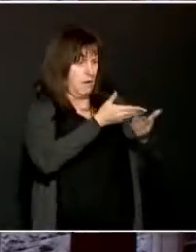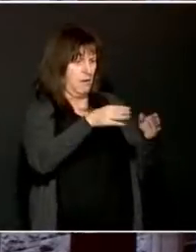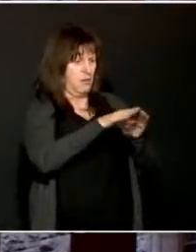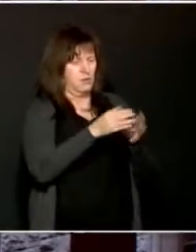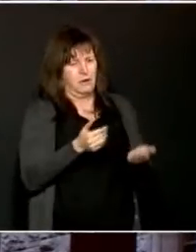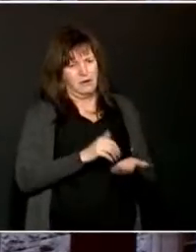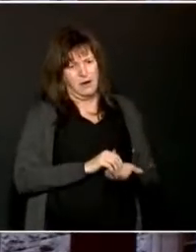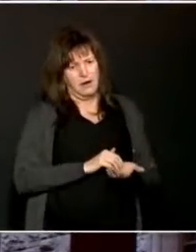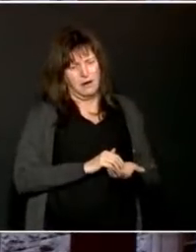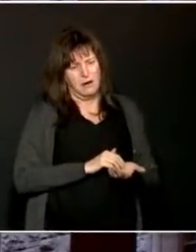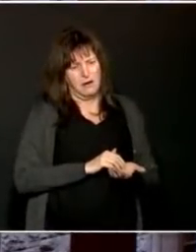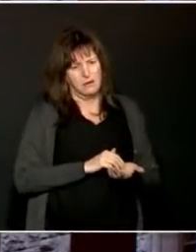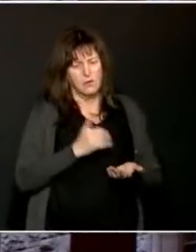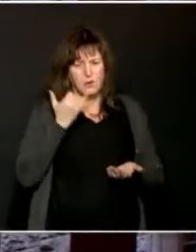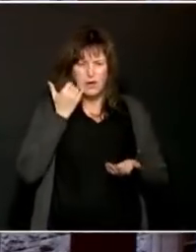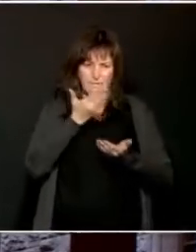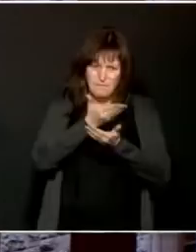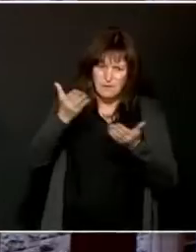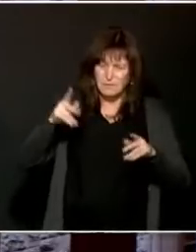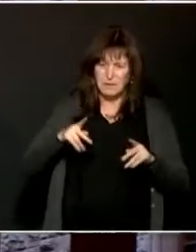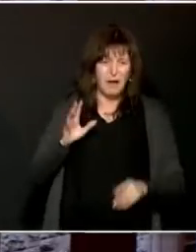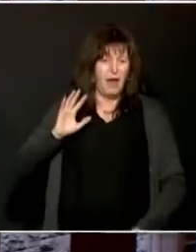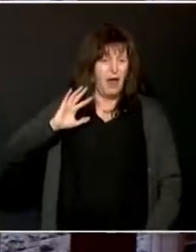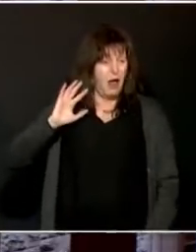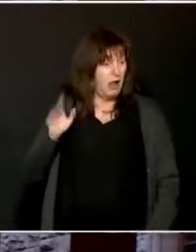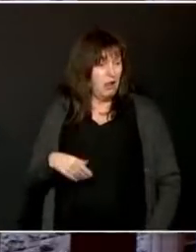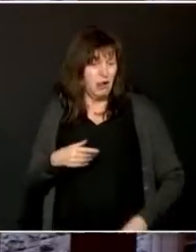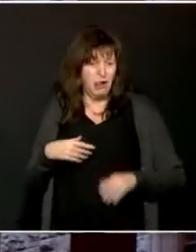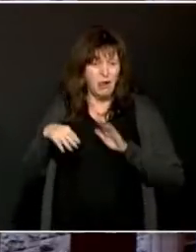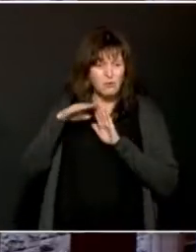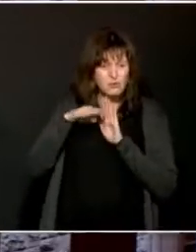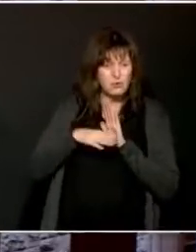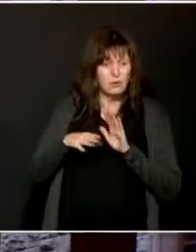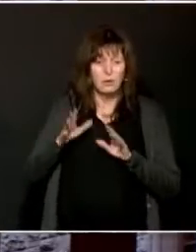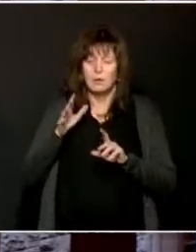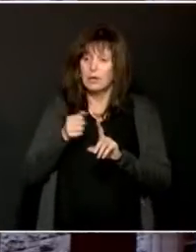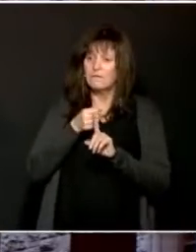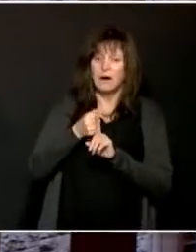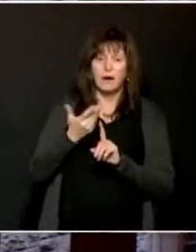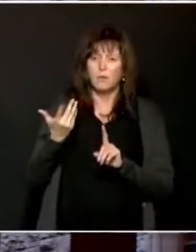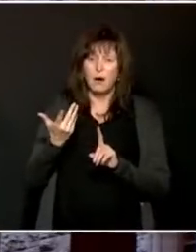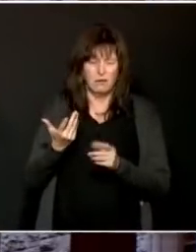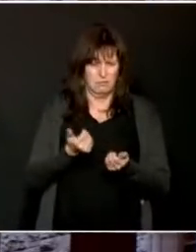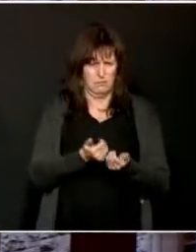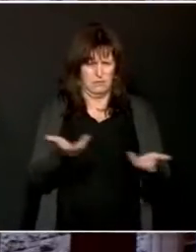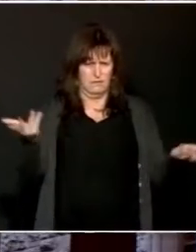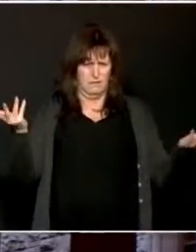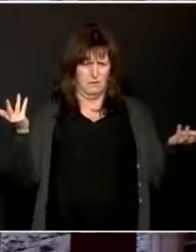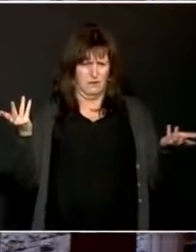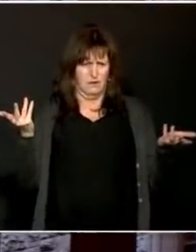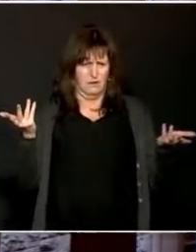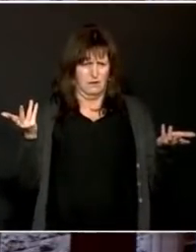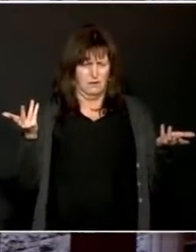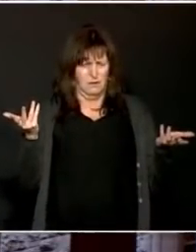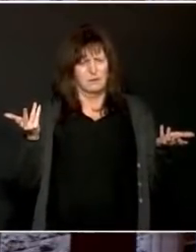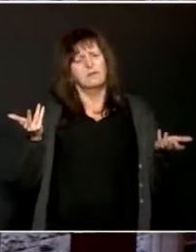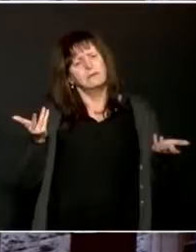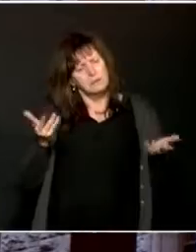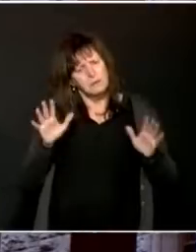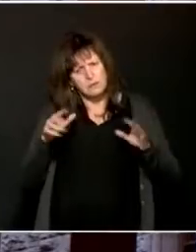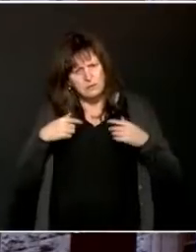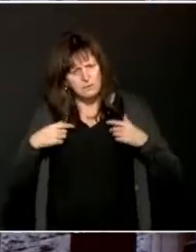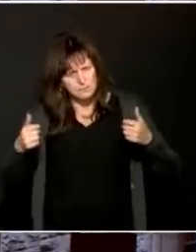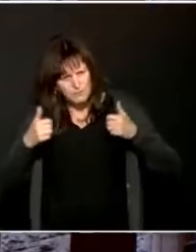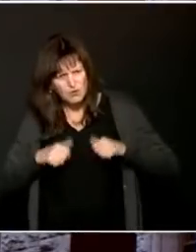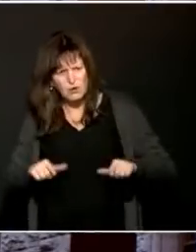lockdown if we can avoid it. And I don't want to go there, but we're trying to reach a standard of understanding. If you want more outdoor,